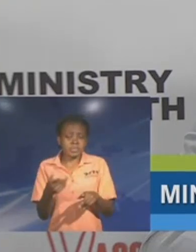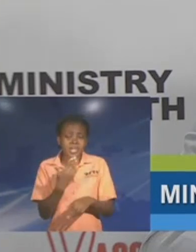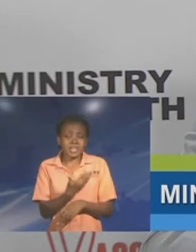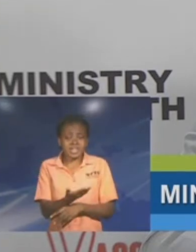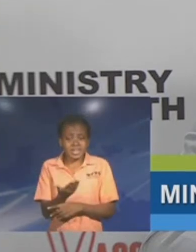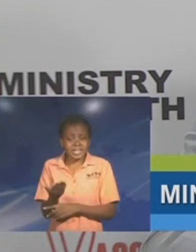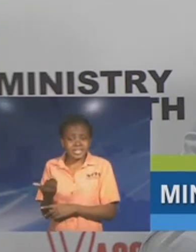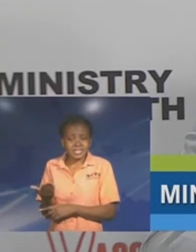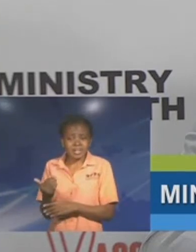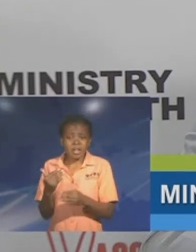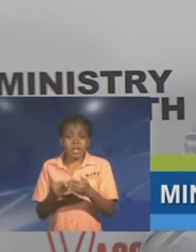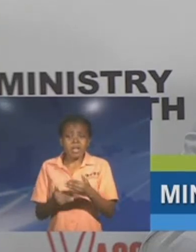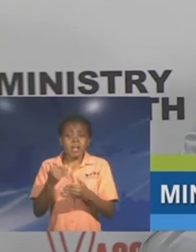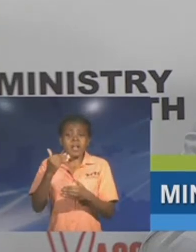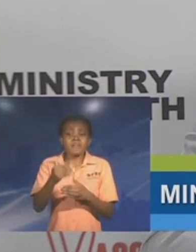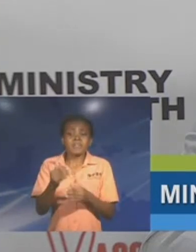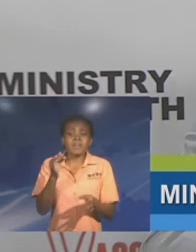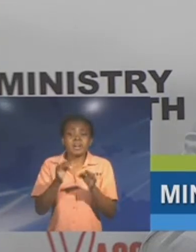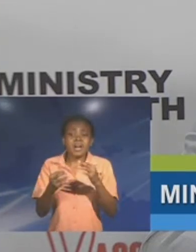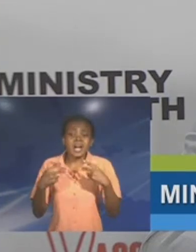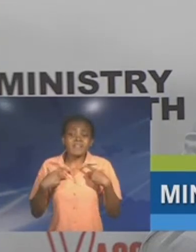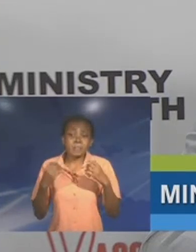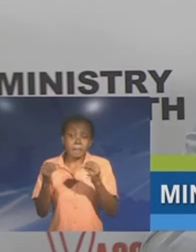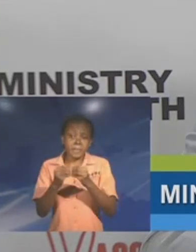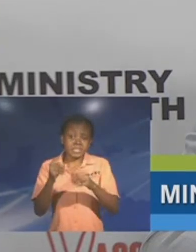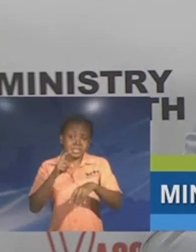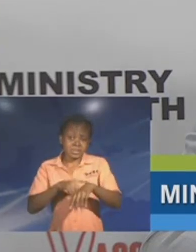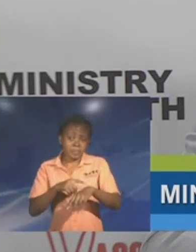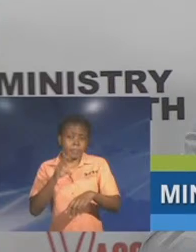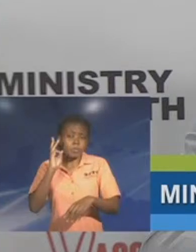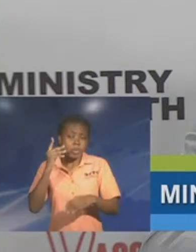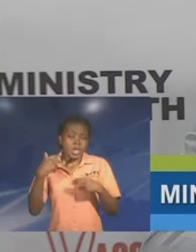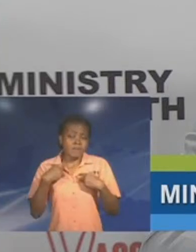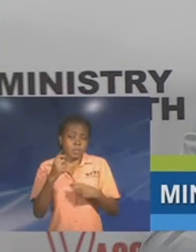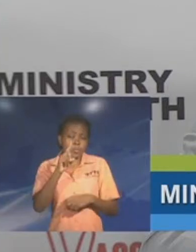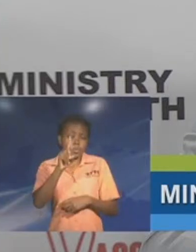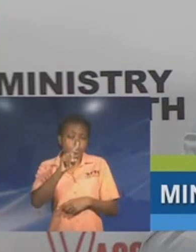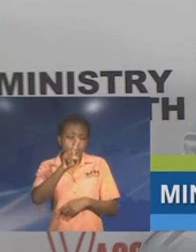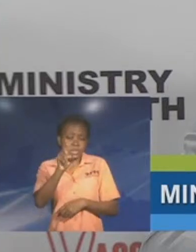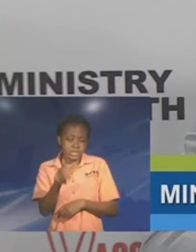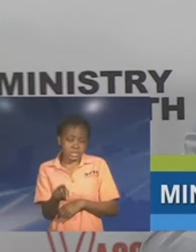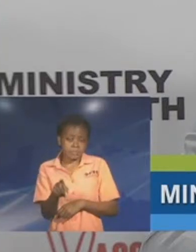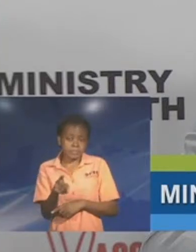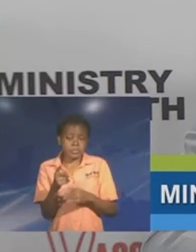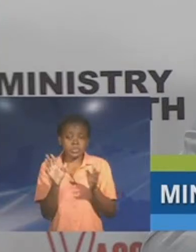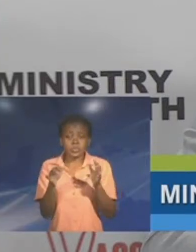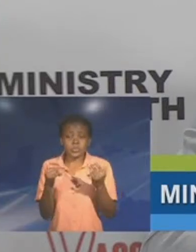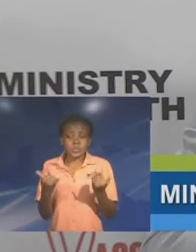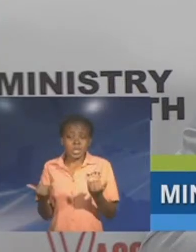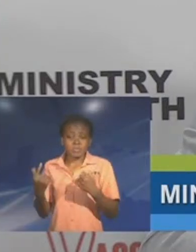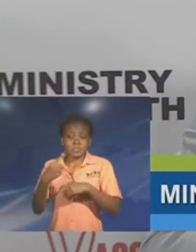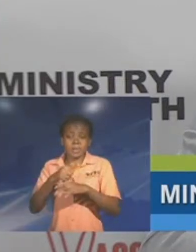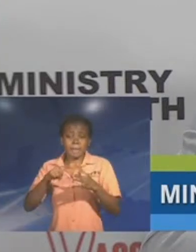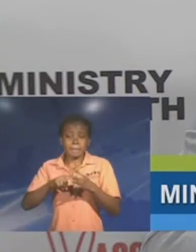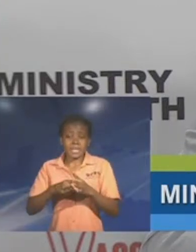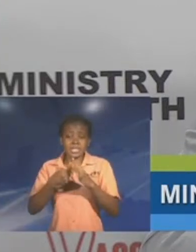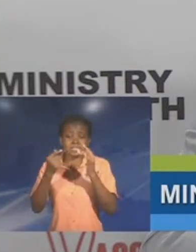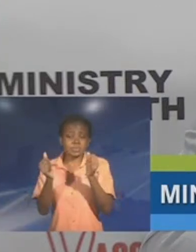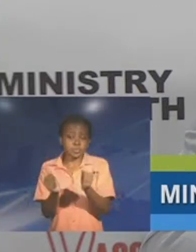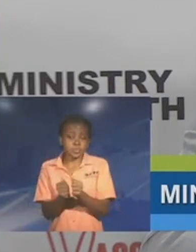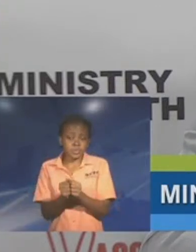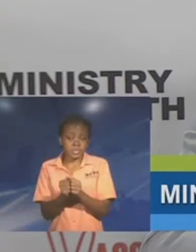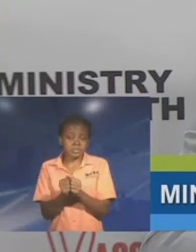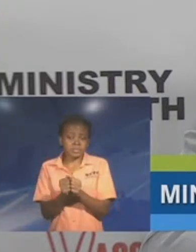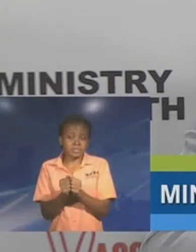1 question per media house in all subsequent rounds of questions. Today, we begin with Rishad